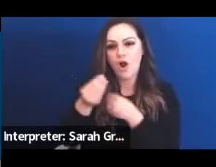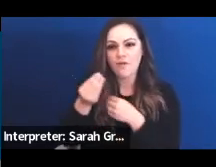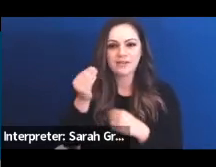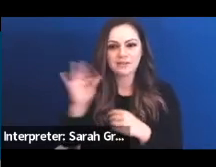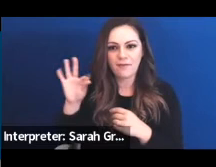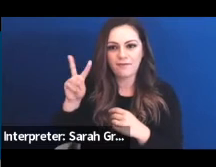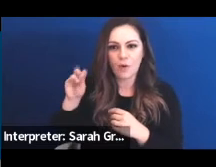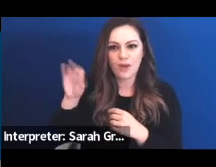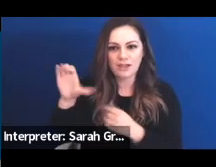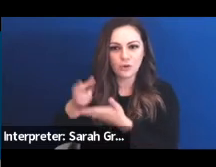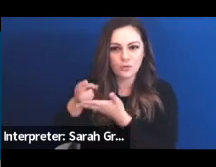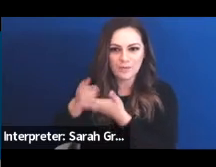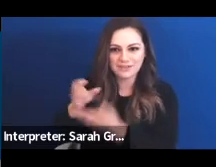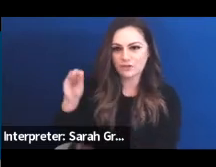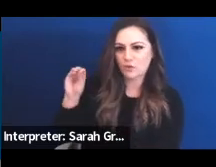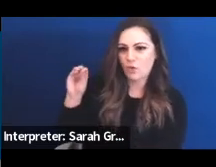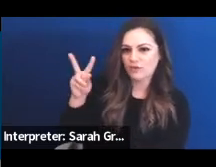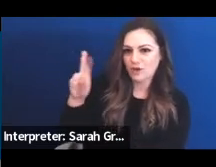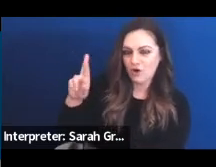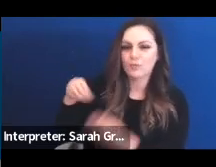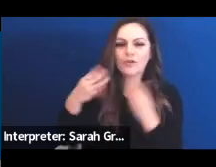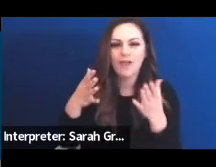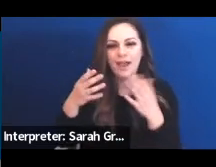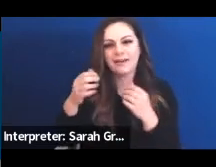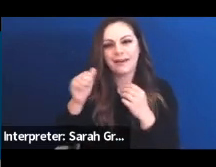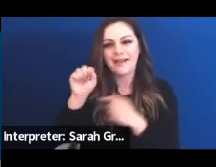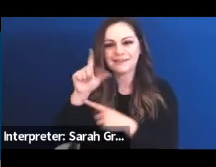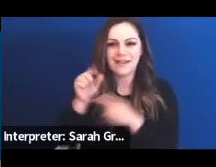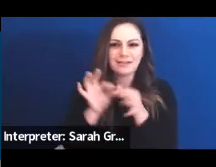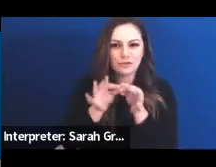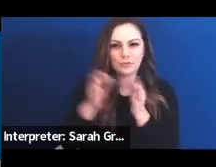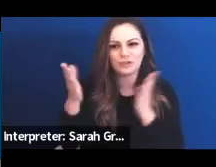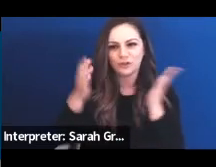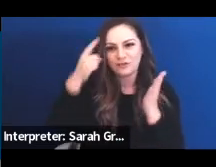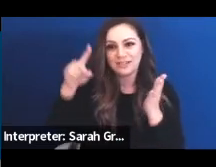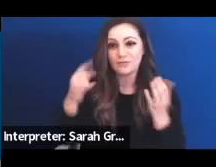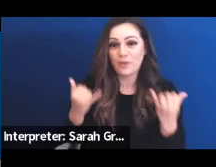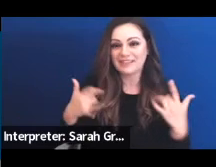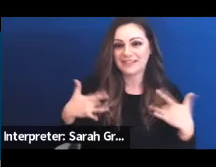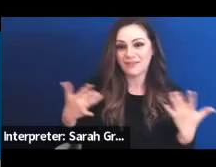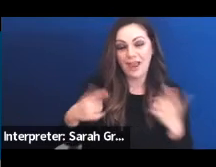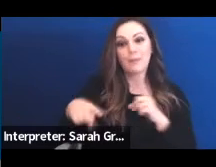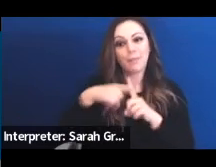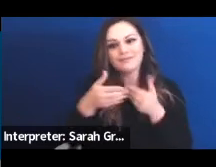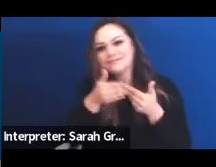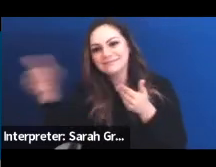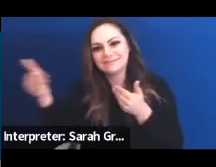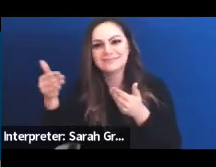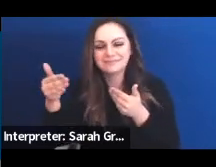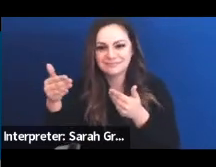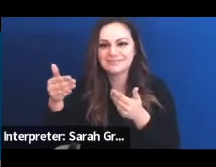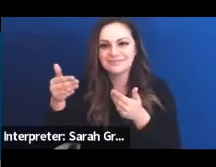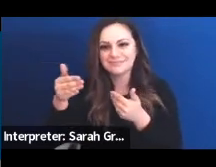providing American Sign Language interpreting services for this event and all future UNSHAME Kentucky campaigns.